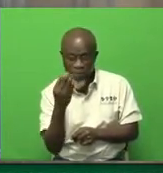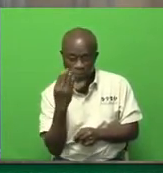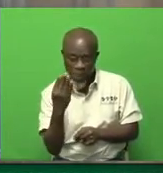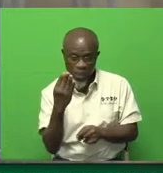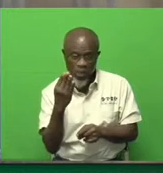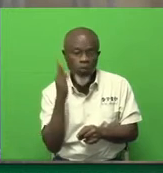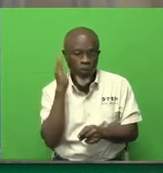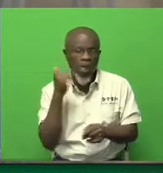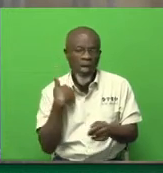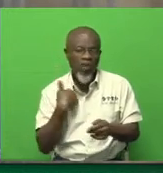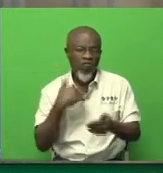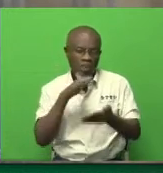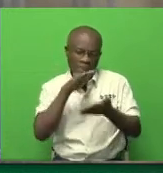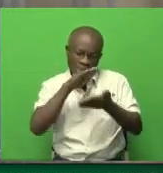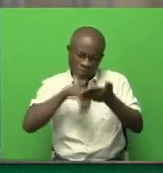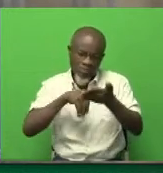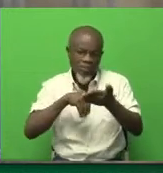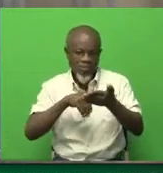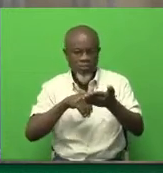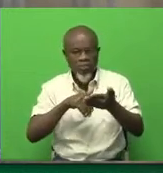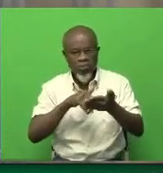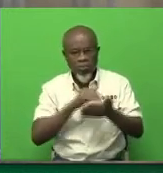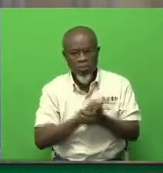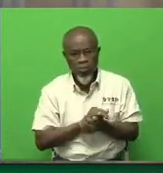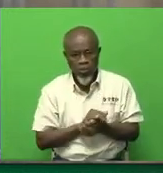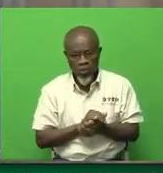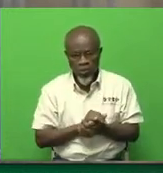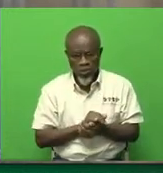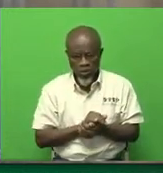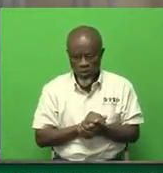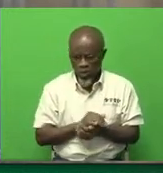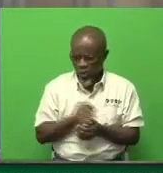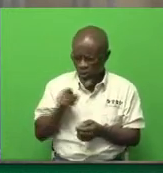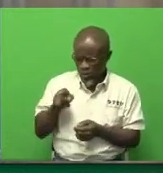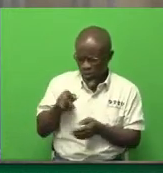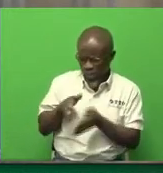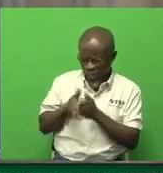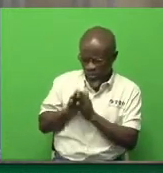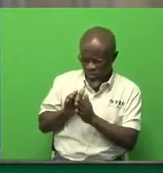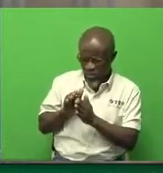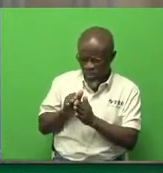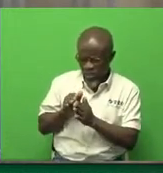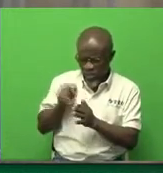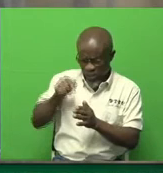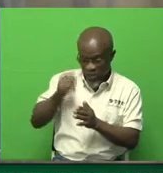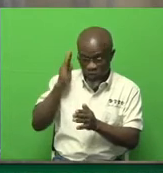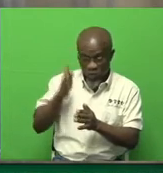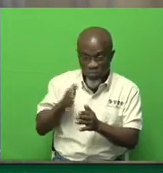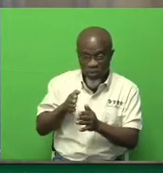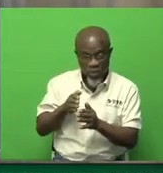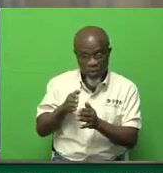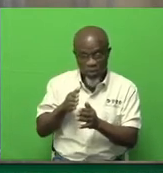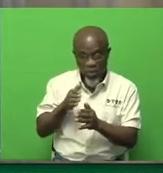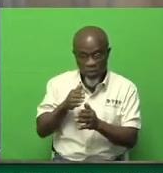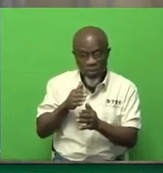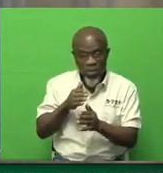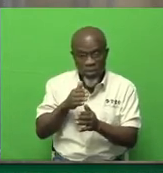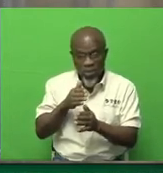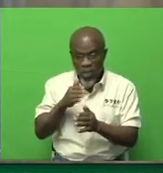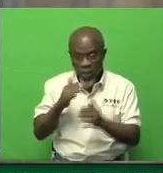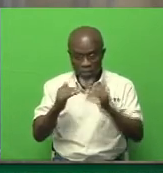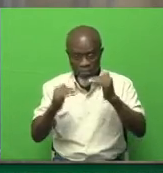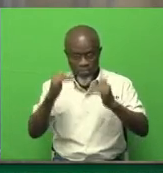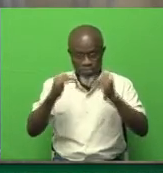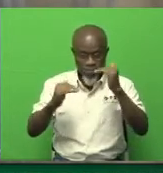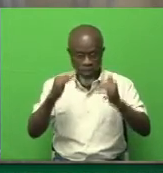when I did a press interview a reporter asked me this is going to be the most balanced budget ever the closest balance but I don't